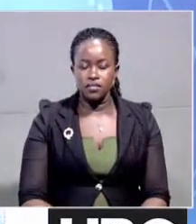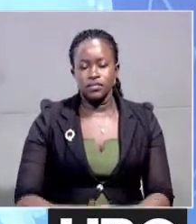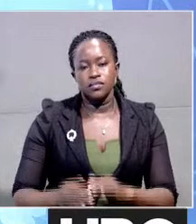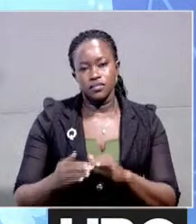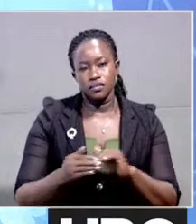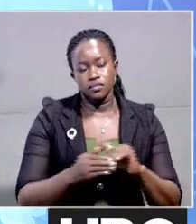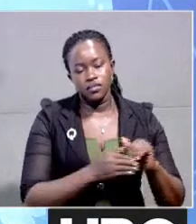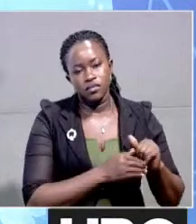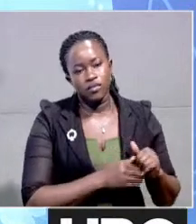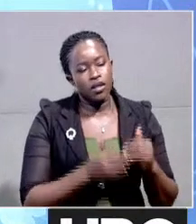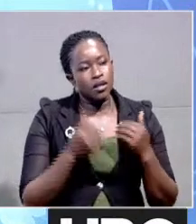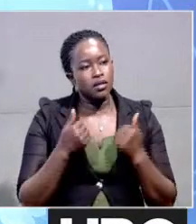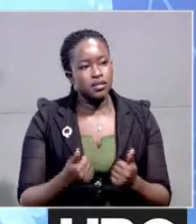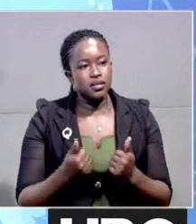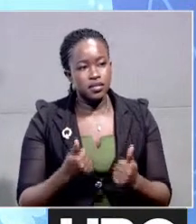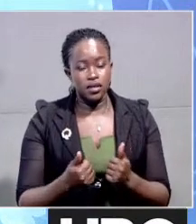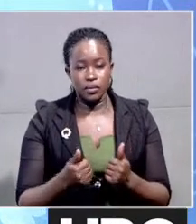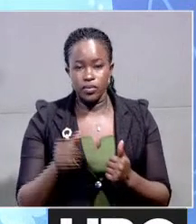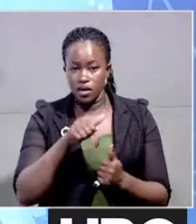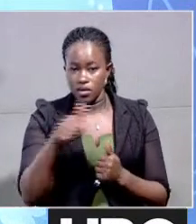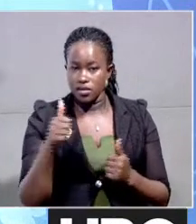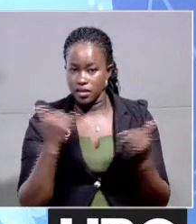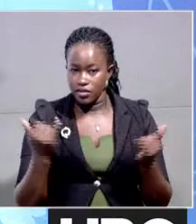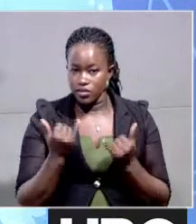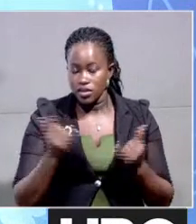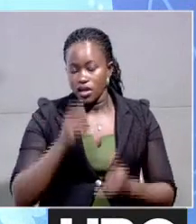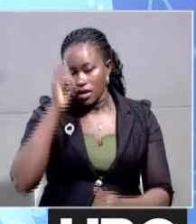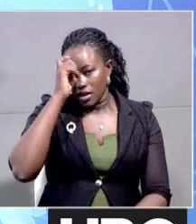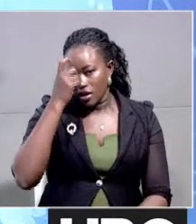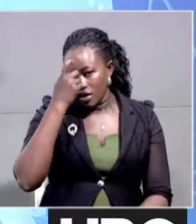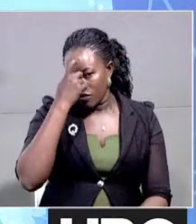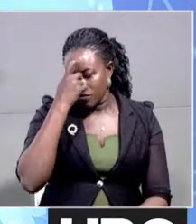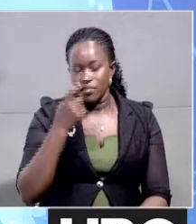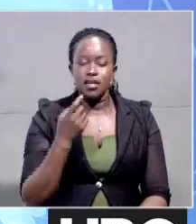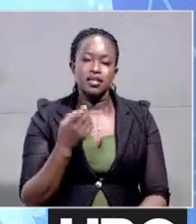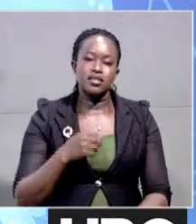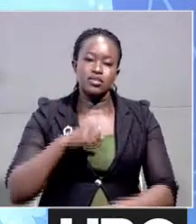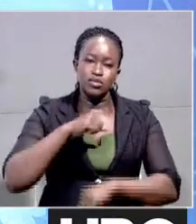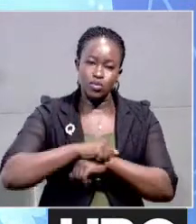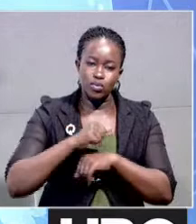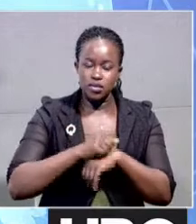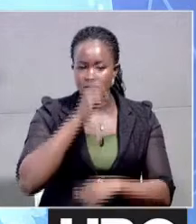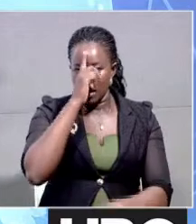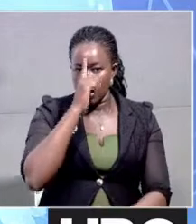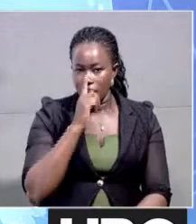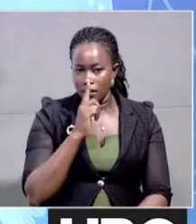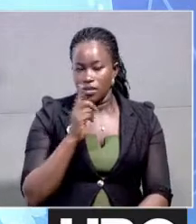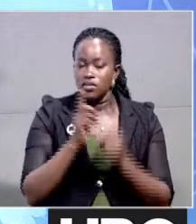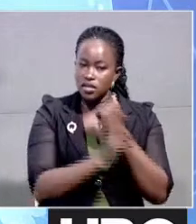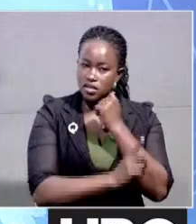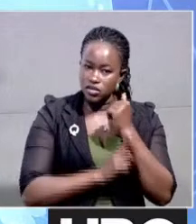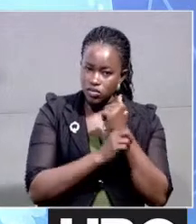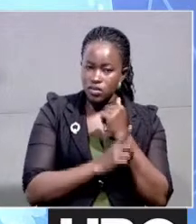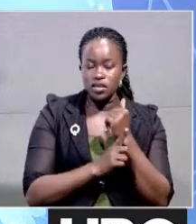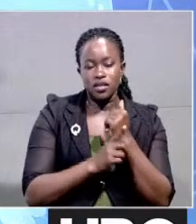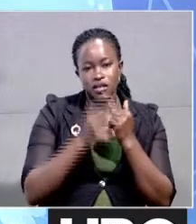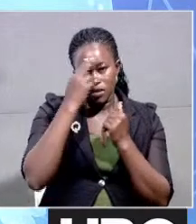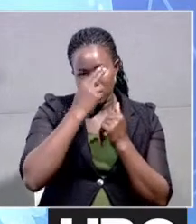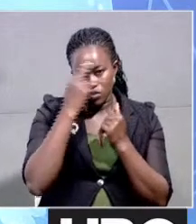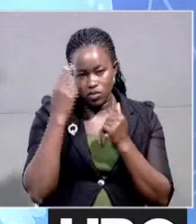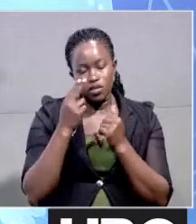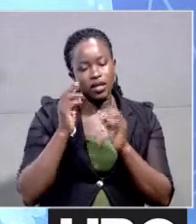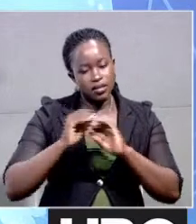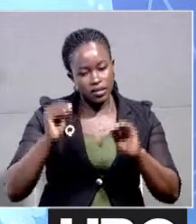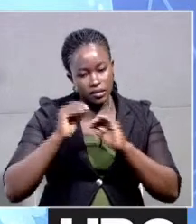Now, in a latest development, government schools in Kabarole District have maintained the students' teaching and learning